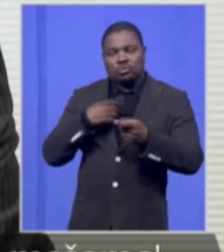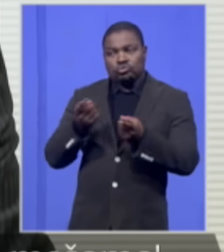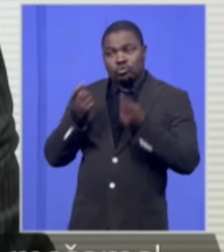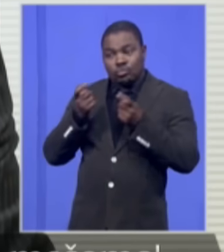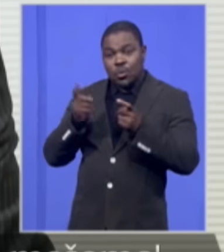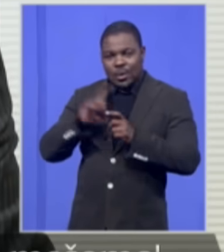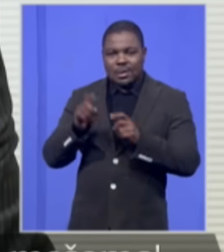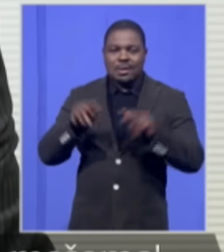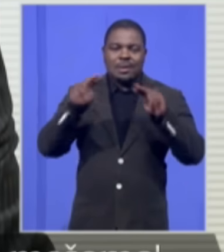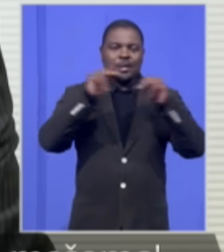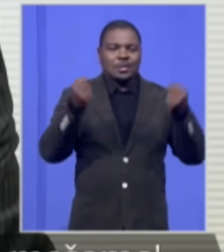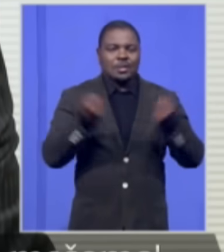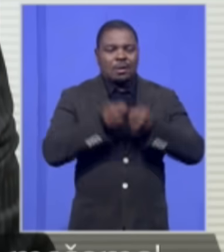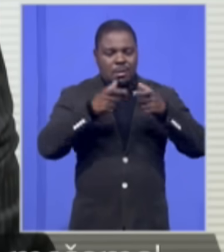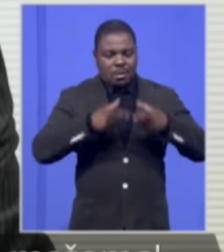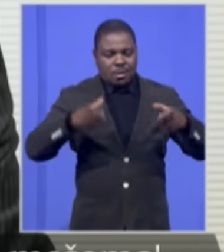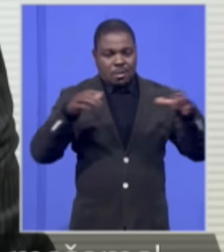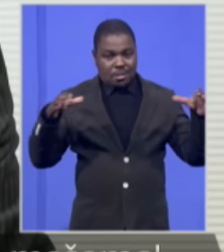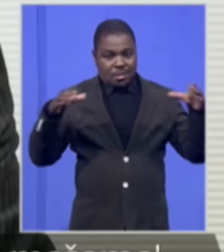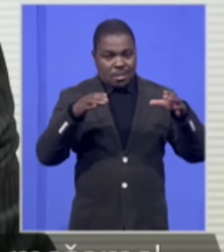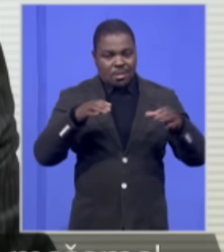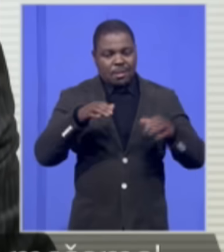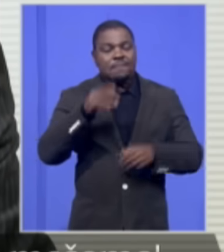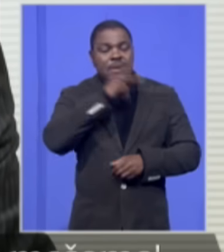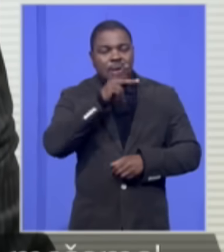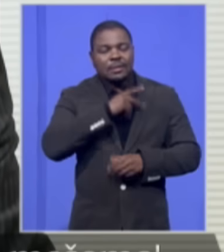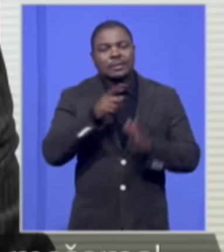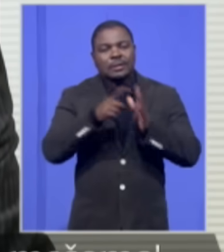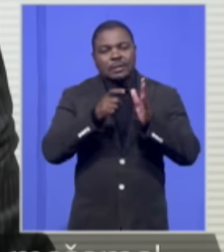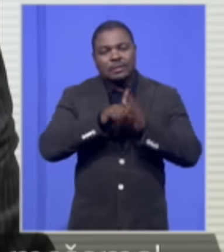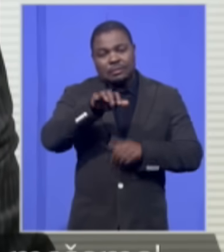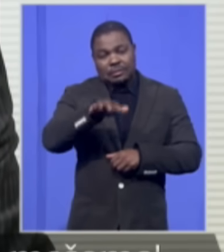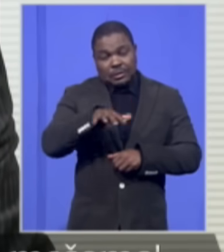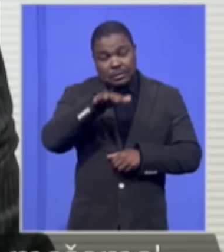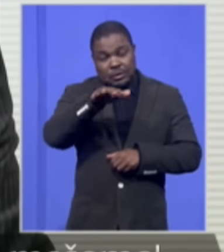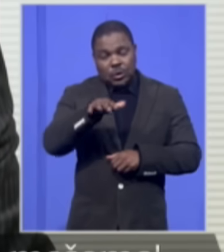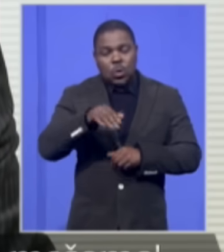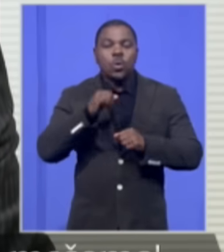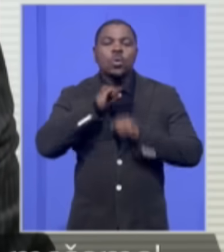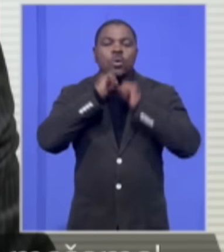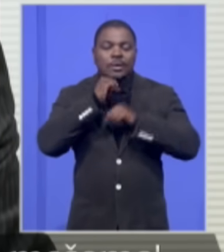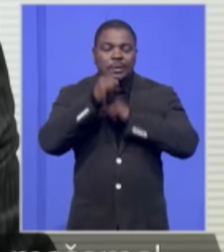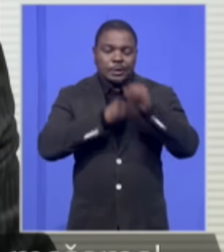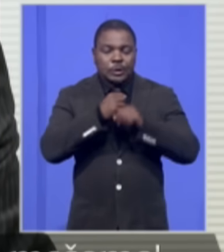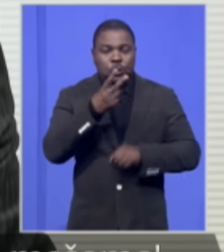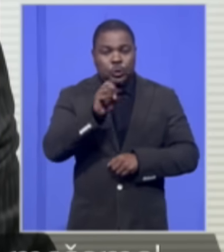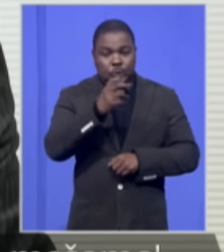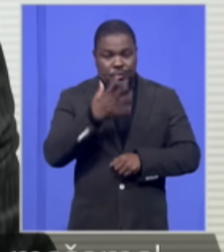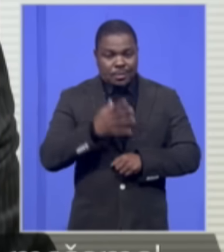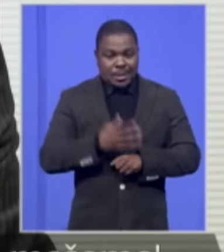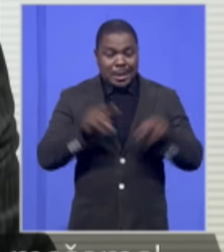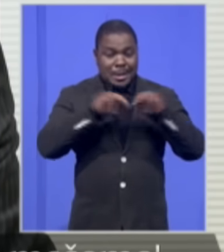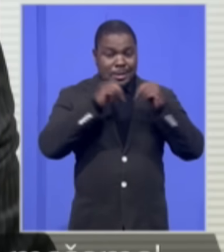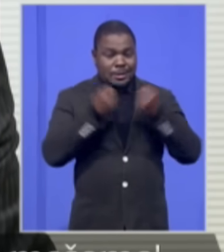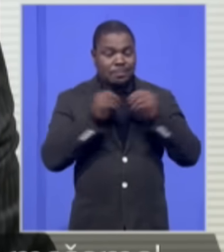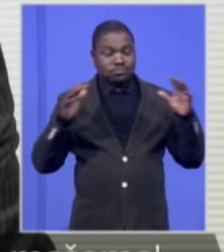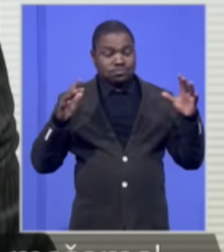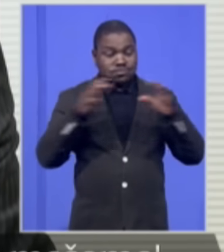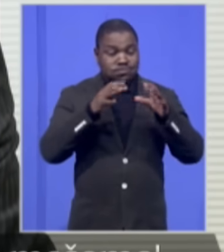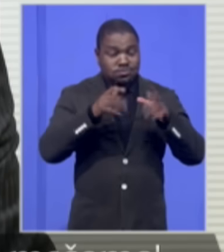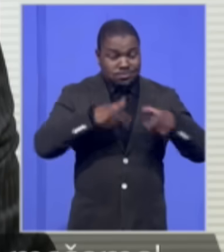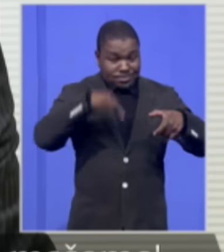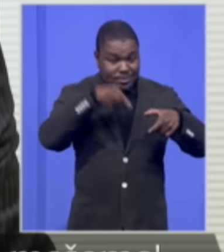national convention on Friday, the 15th of August 2025. This national convention